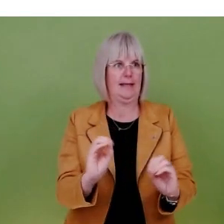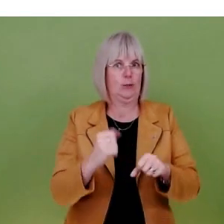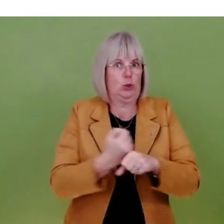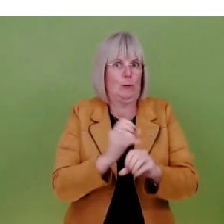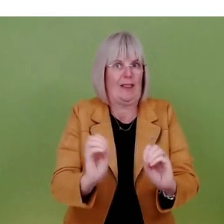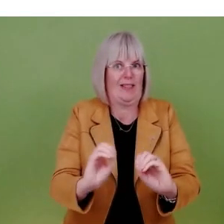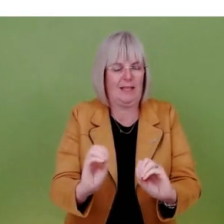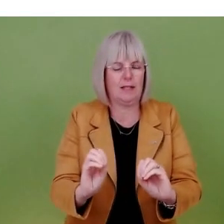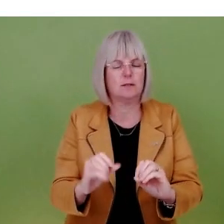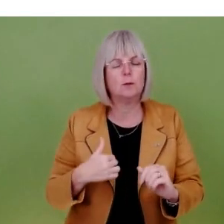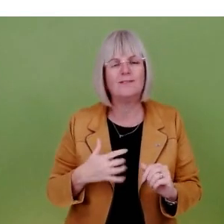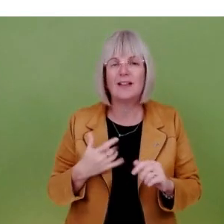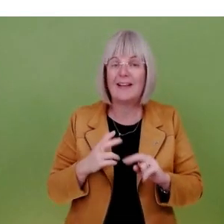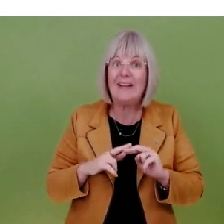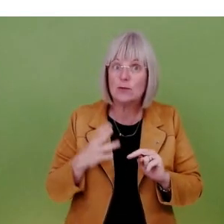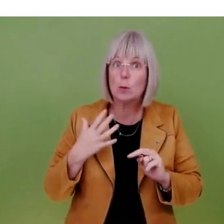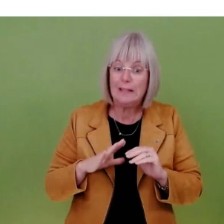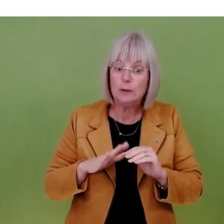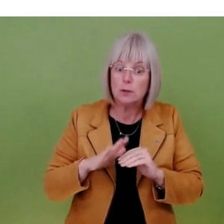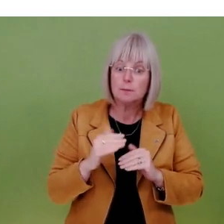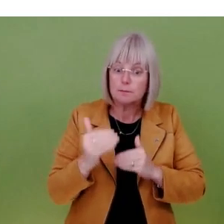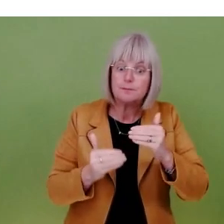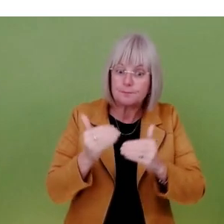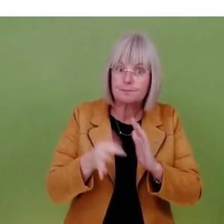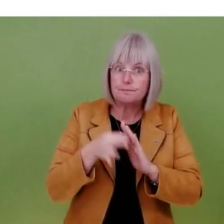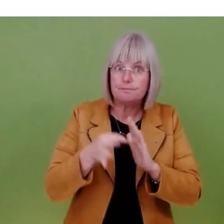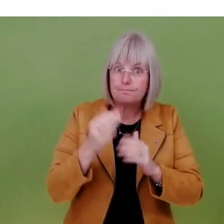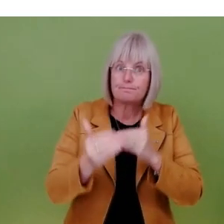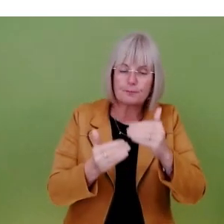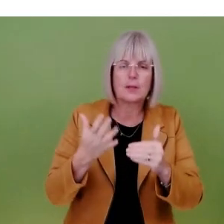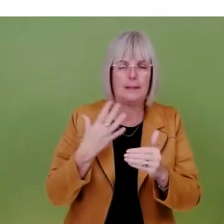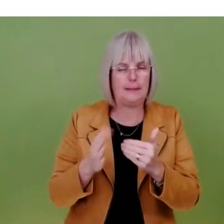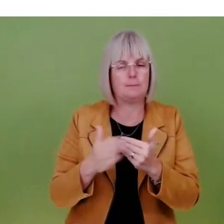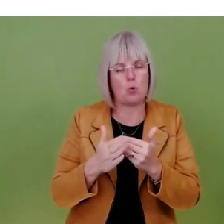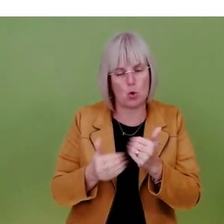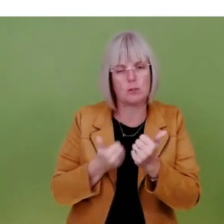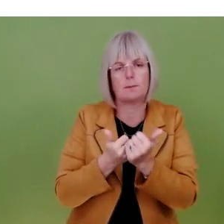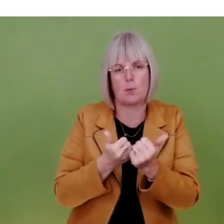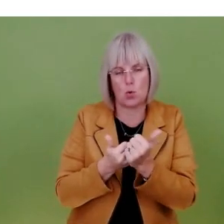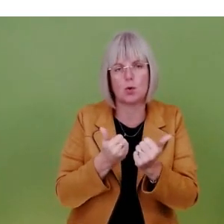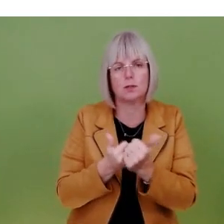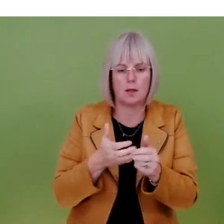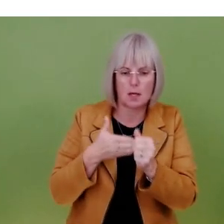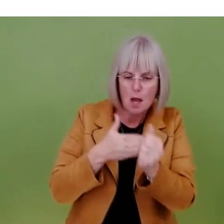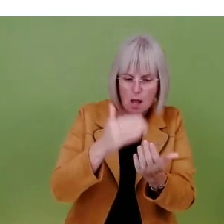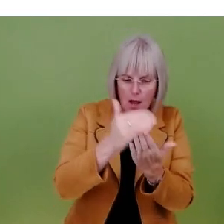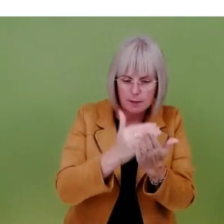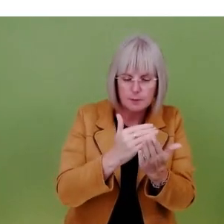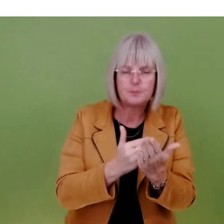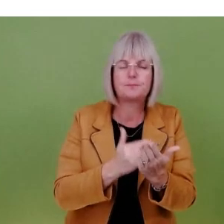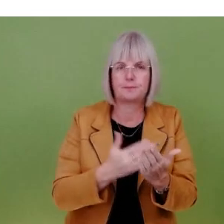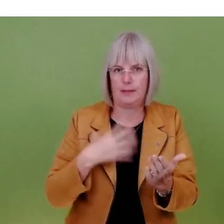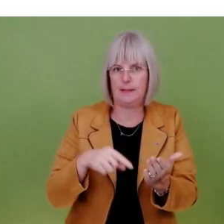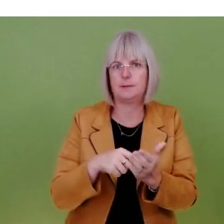support about people's questions and much more guidance and guidelines on this. In terms of some of the questions in the chat, I